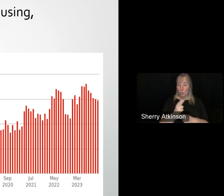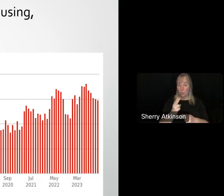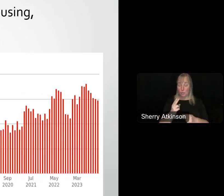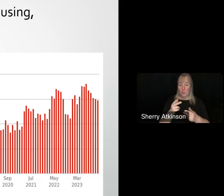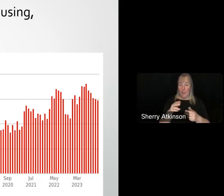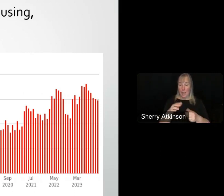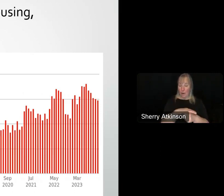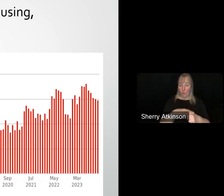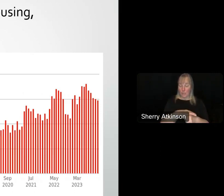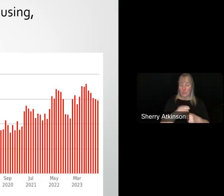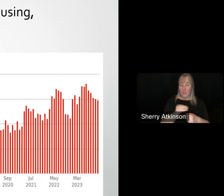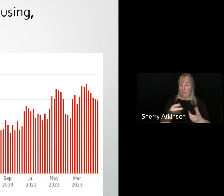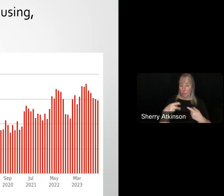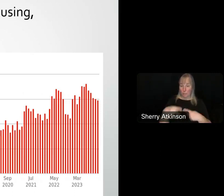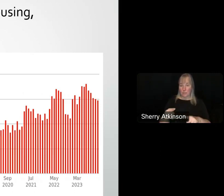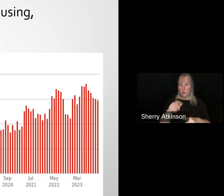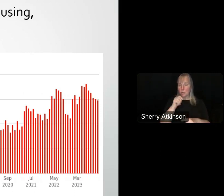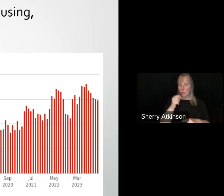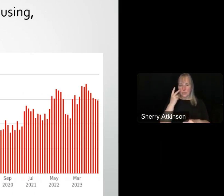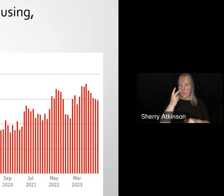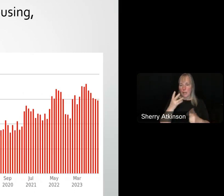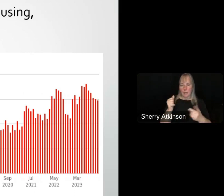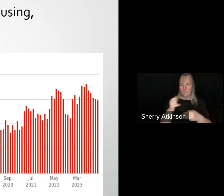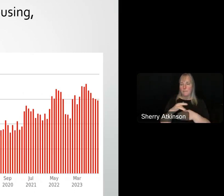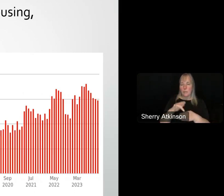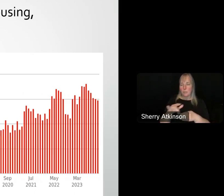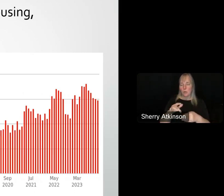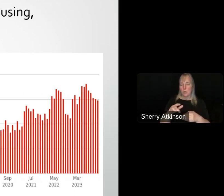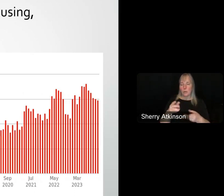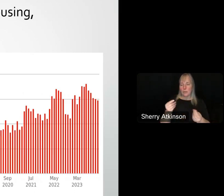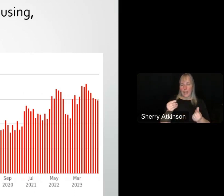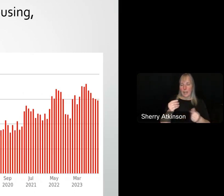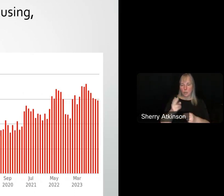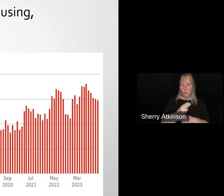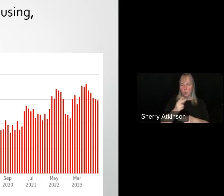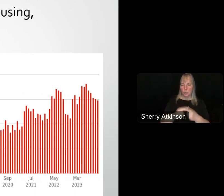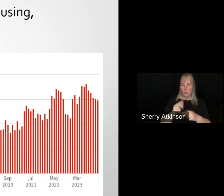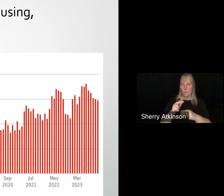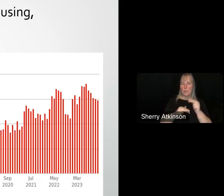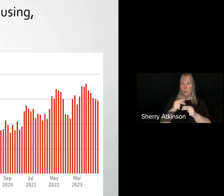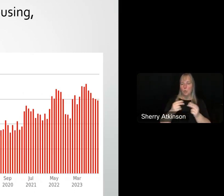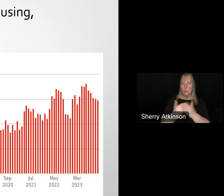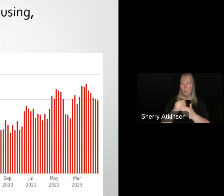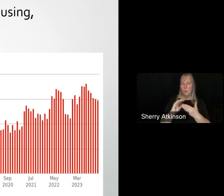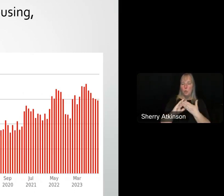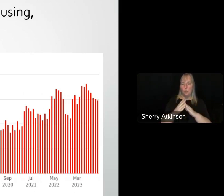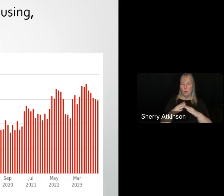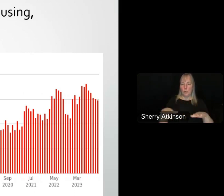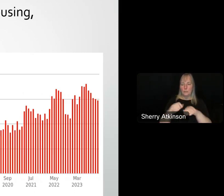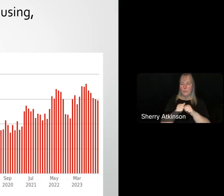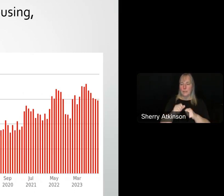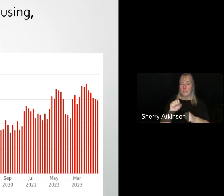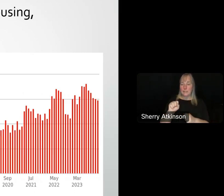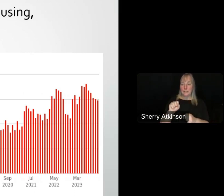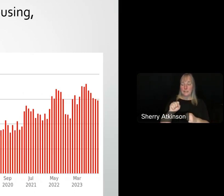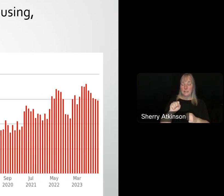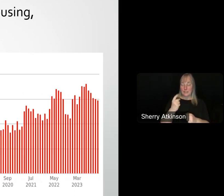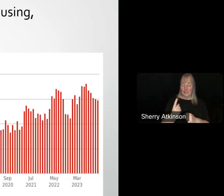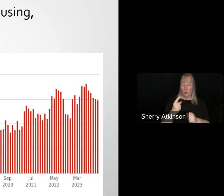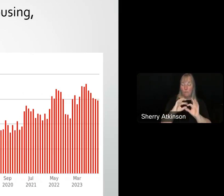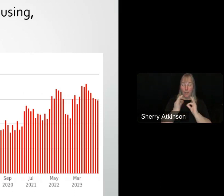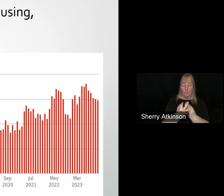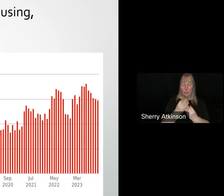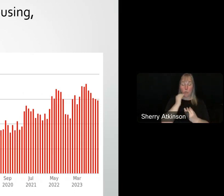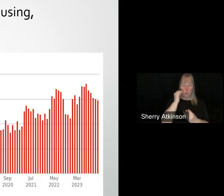of available land use to build communities with just single family homes. Those homes that are being built and some of